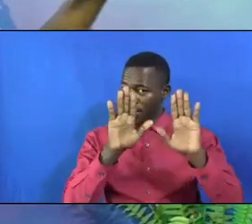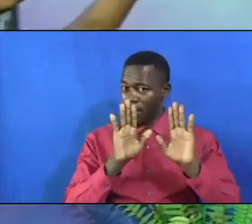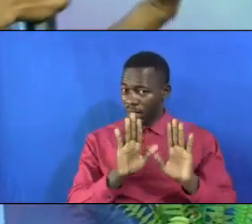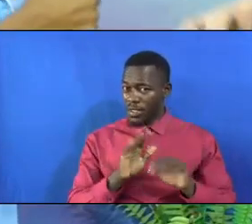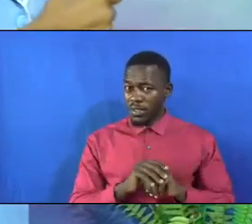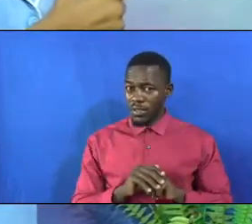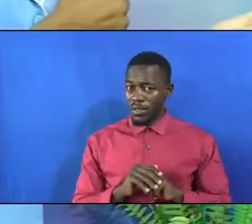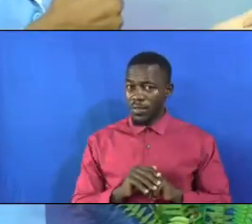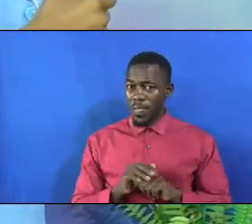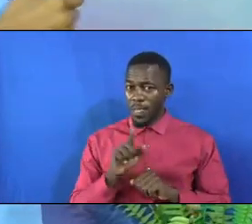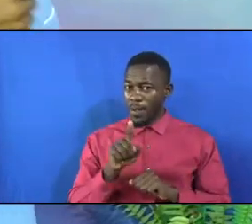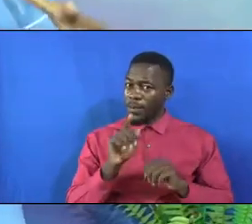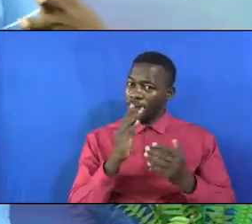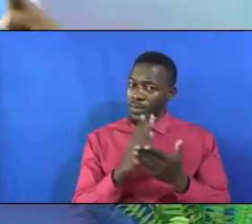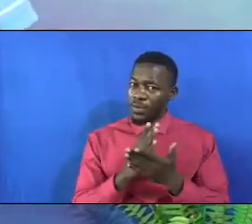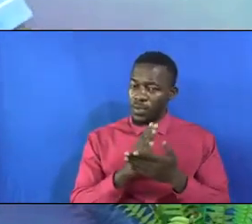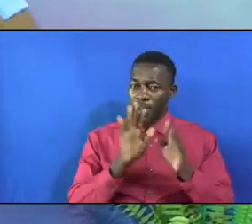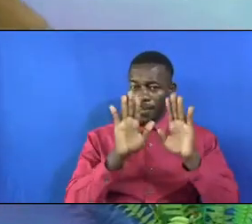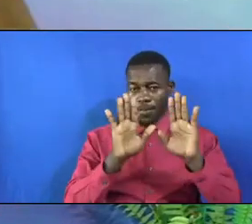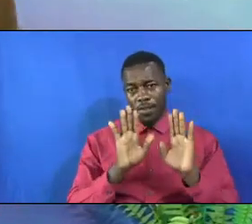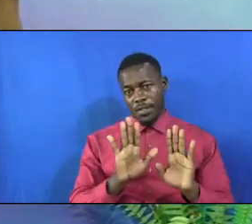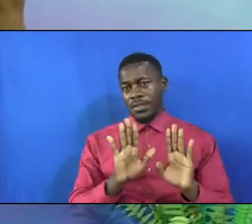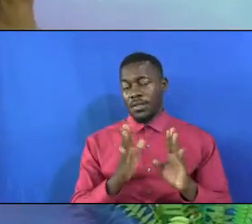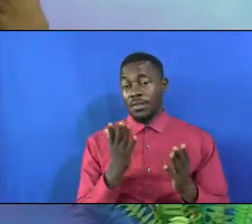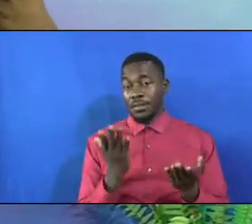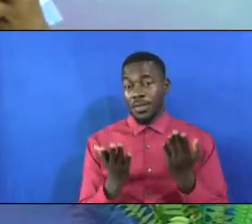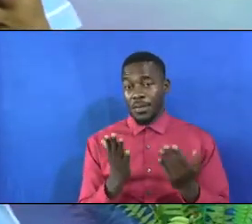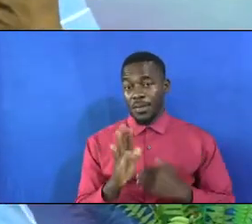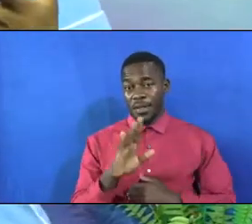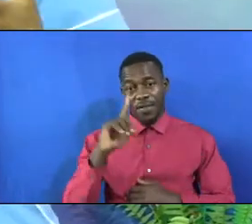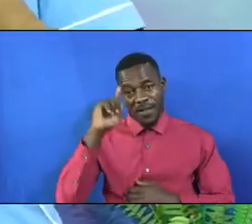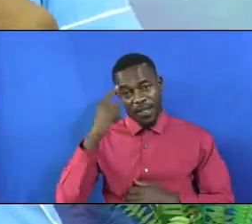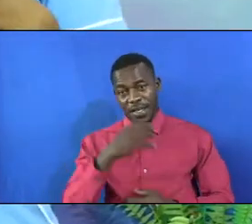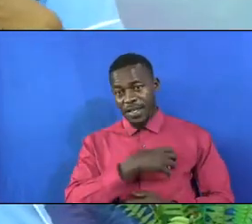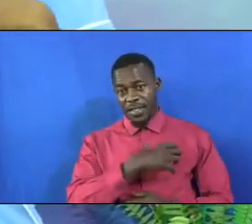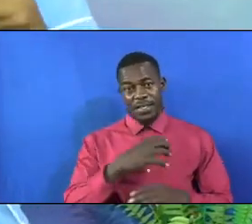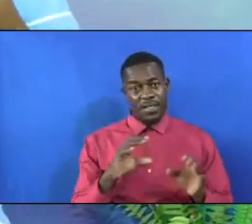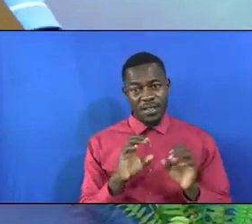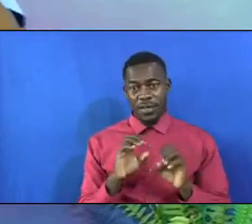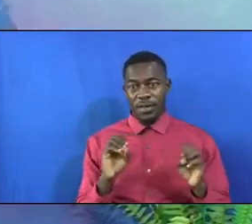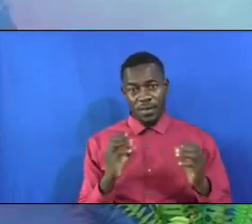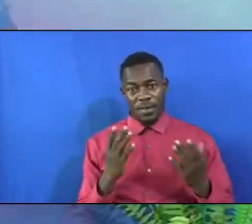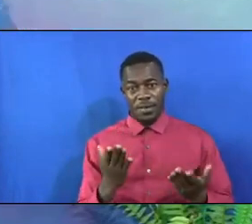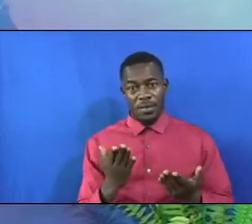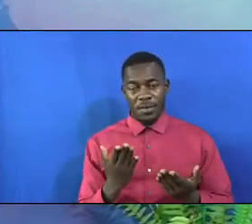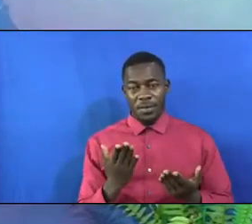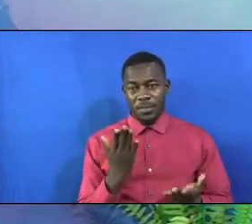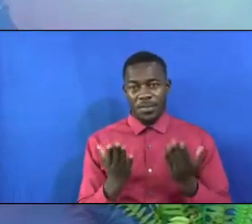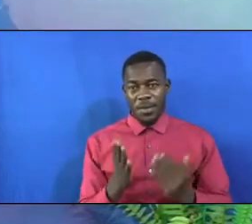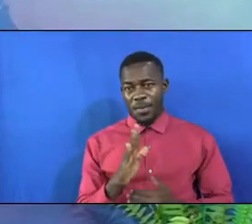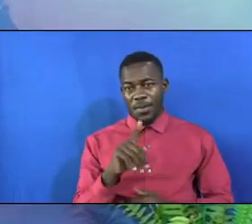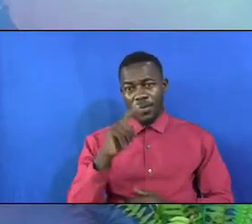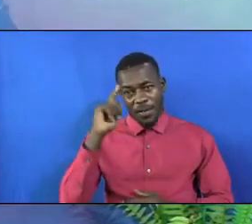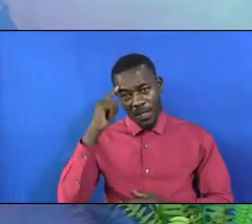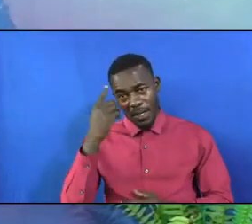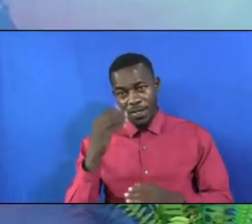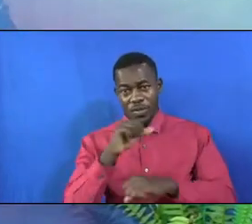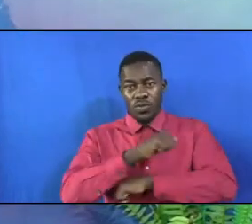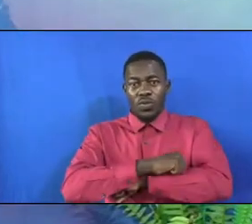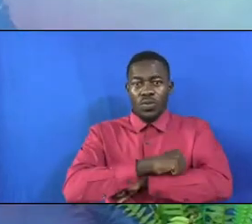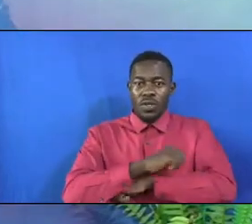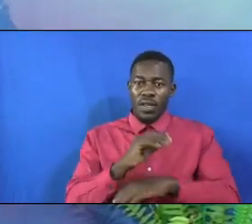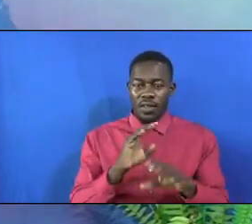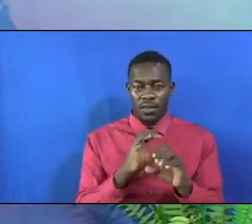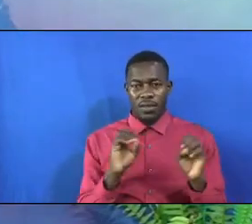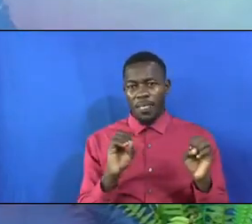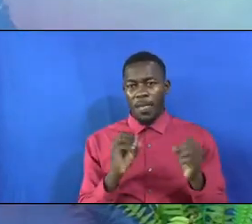helpless, as unimportant? Maybe because you do not have material wealth, maybe because you do not have attained education like others.